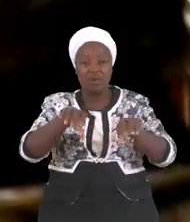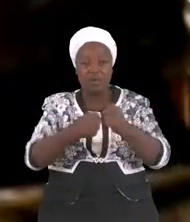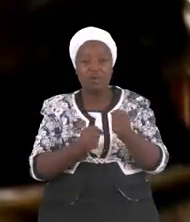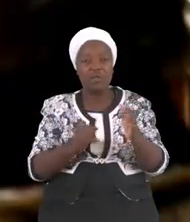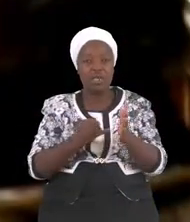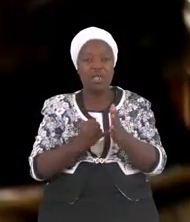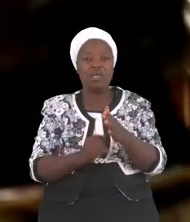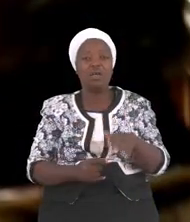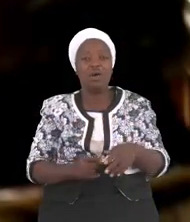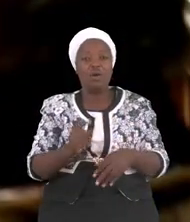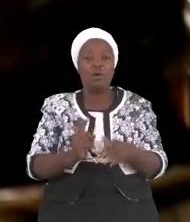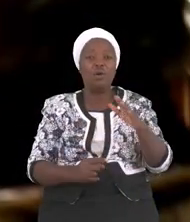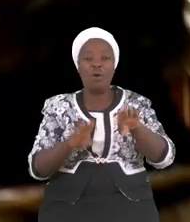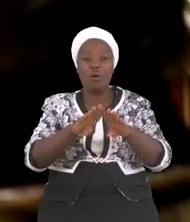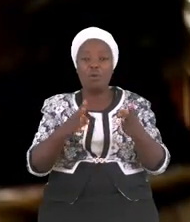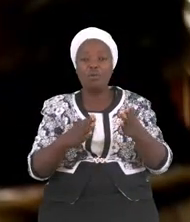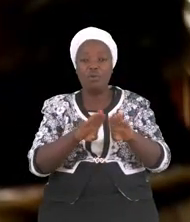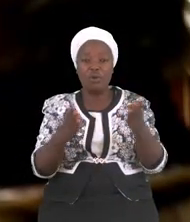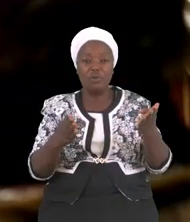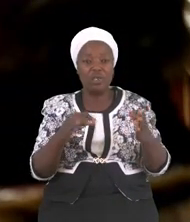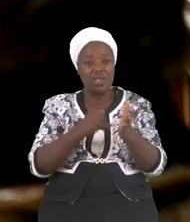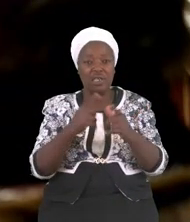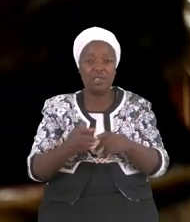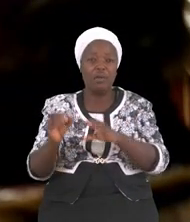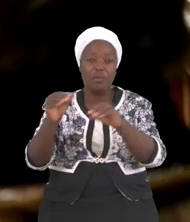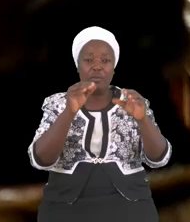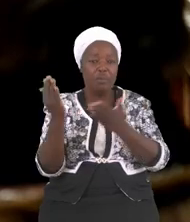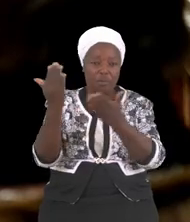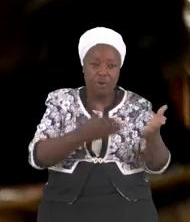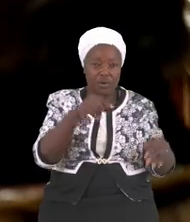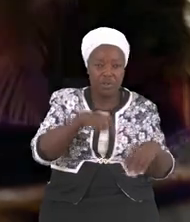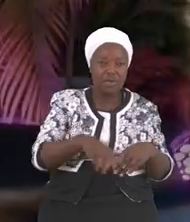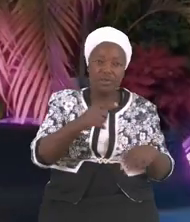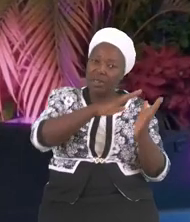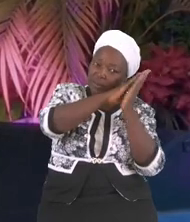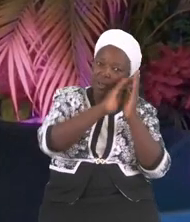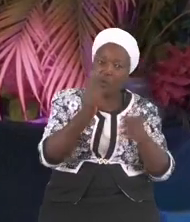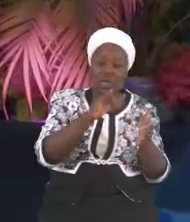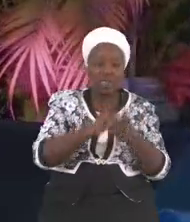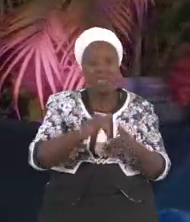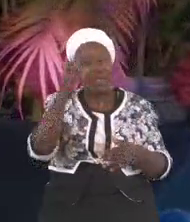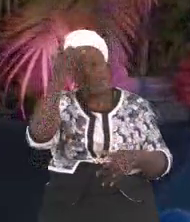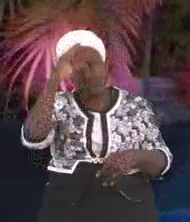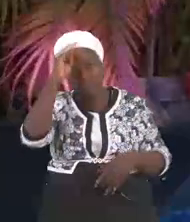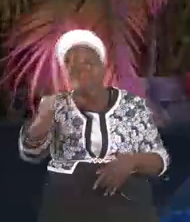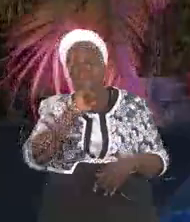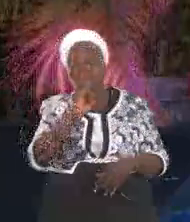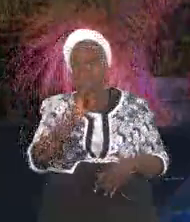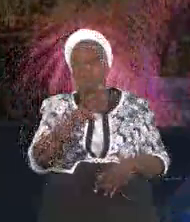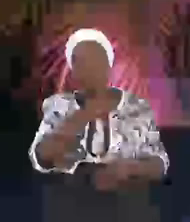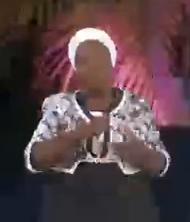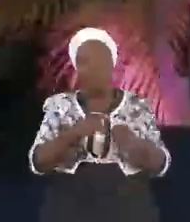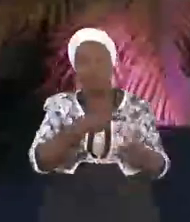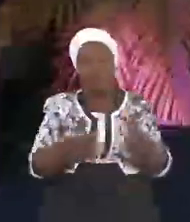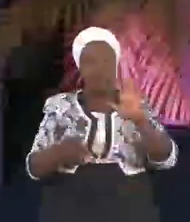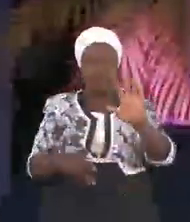him down. They let down the bed wherein the sick of the palsy lay. And then in verse 5,